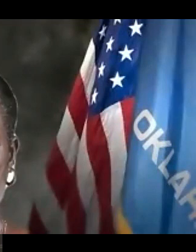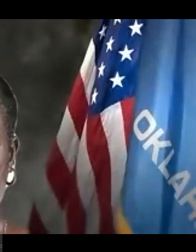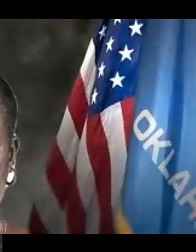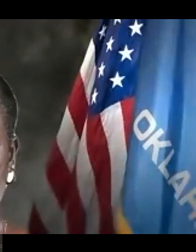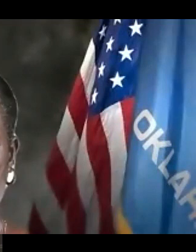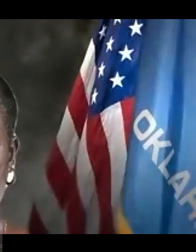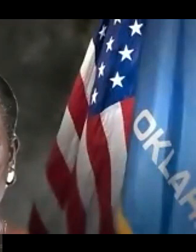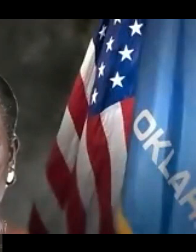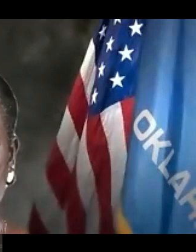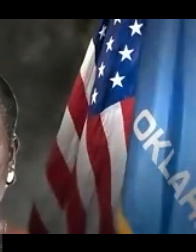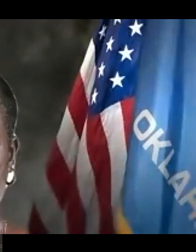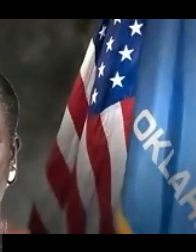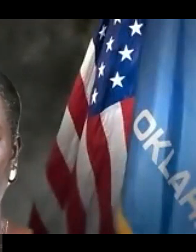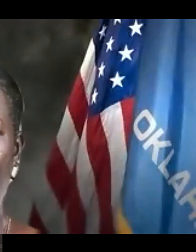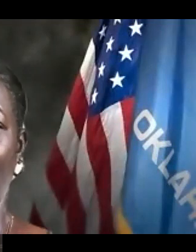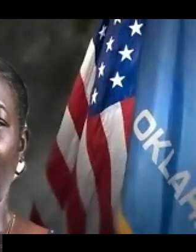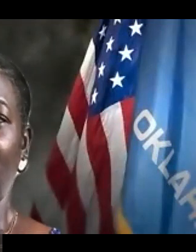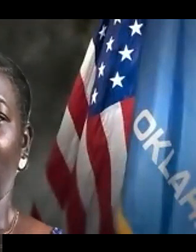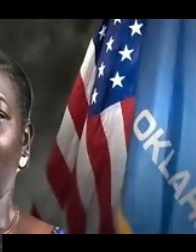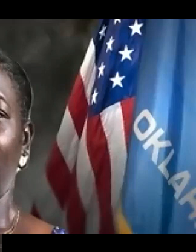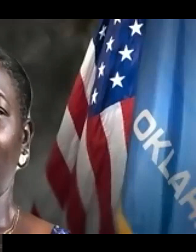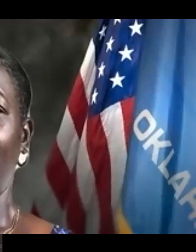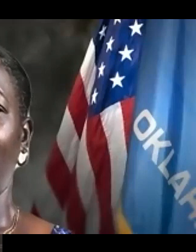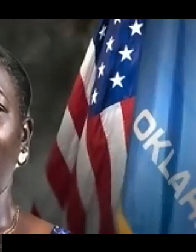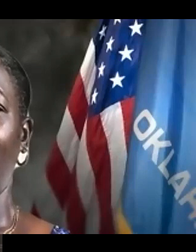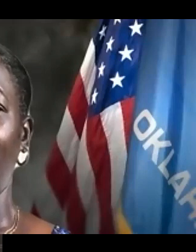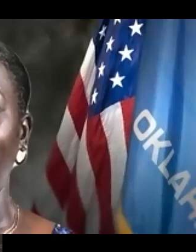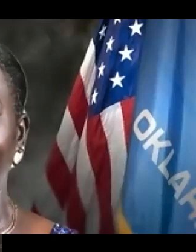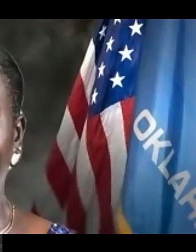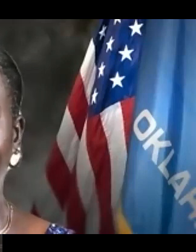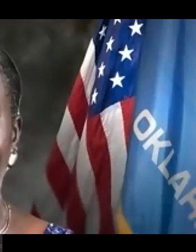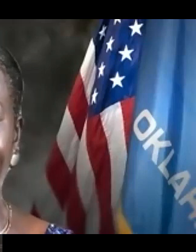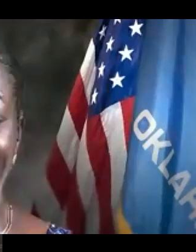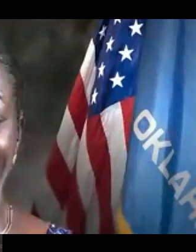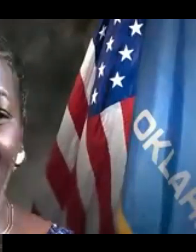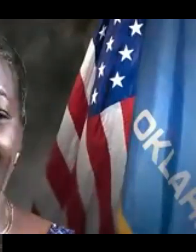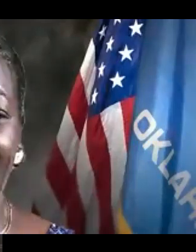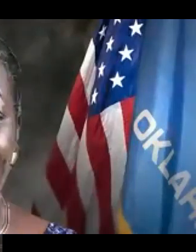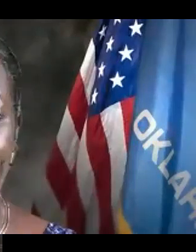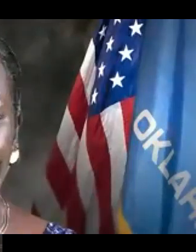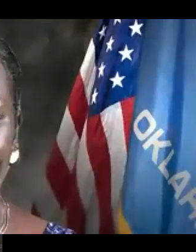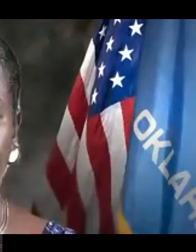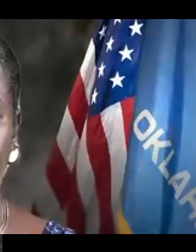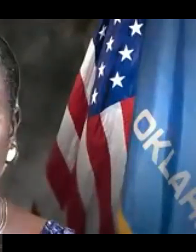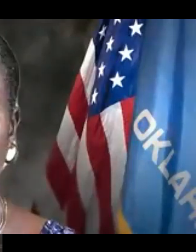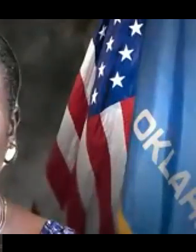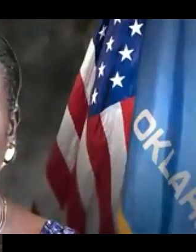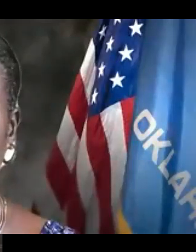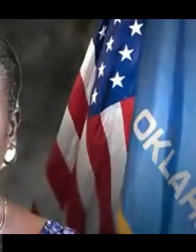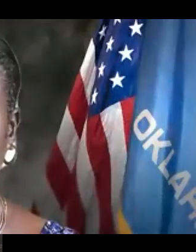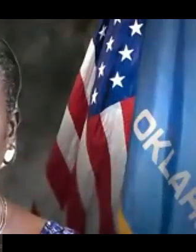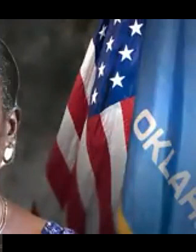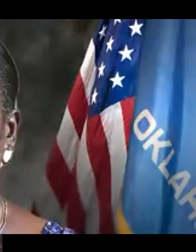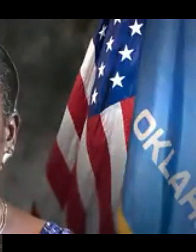from the provider. I don't even know if that was the question or not, but that's what I got to say. So Josh, if I can help you with that, because